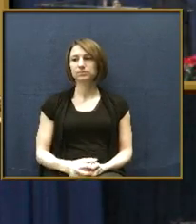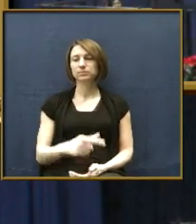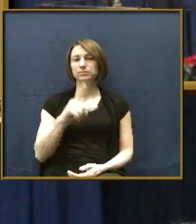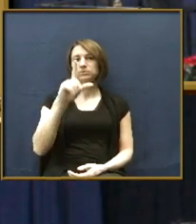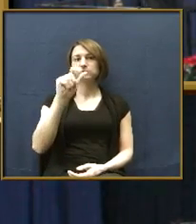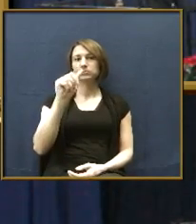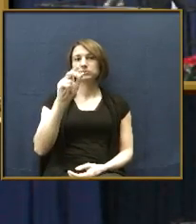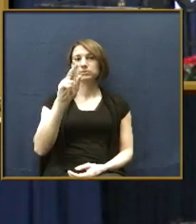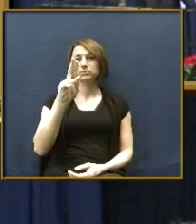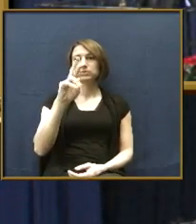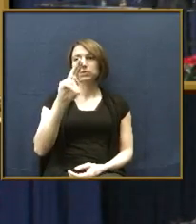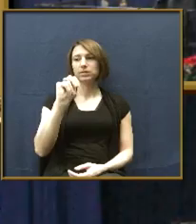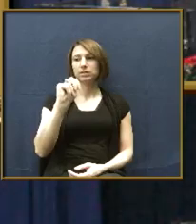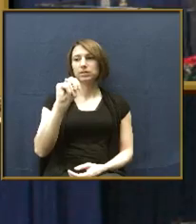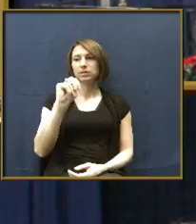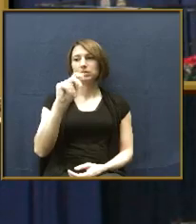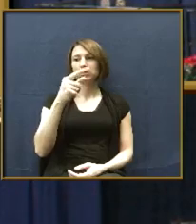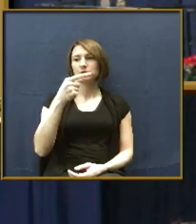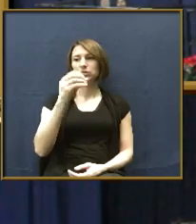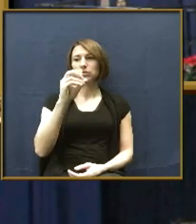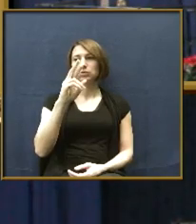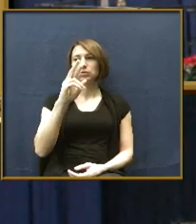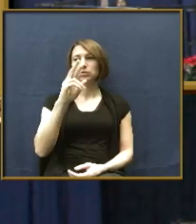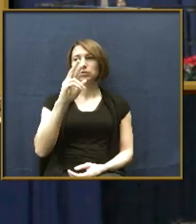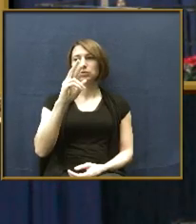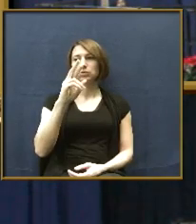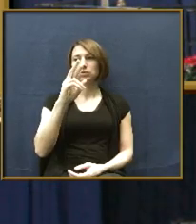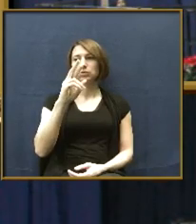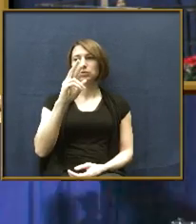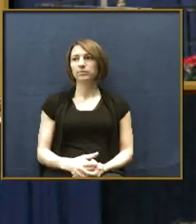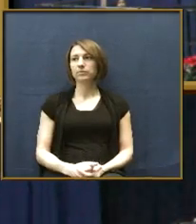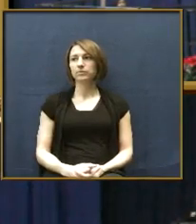Lauren Nicole Gordon.